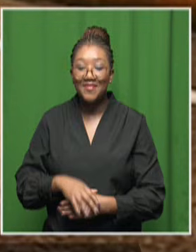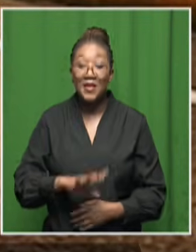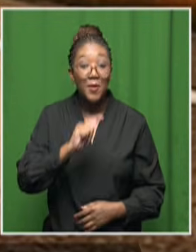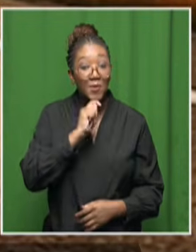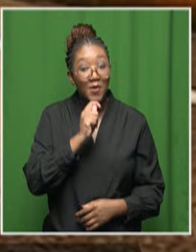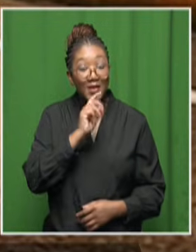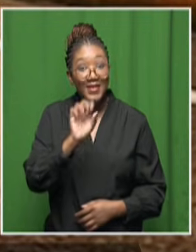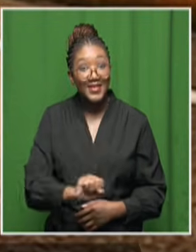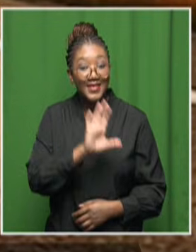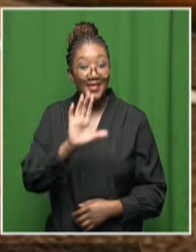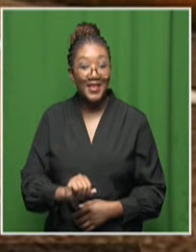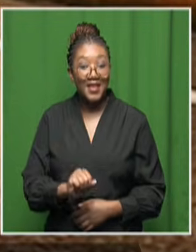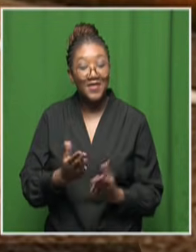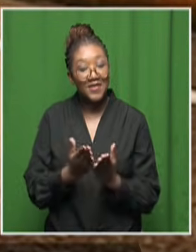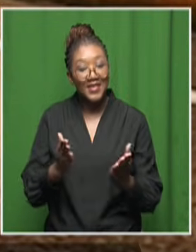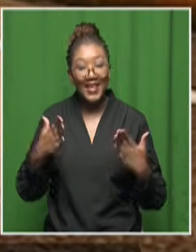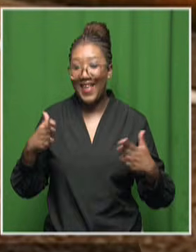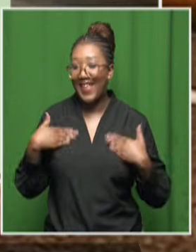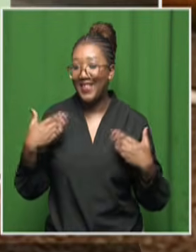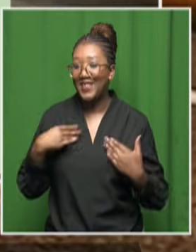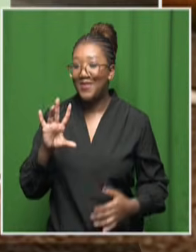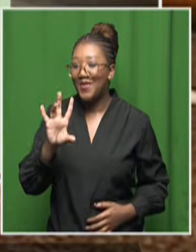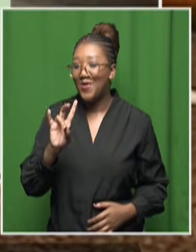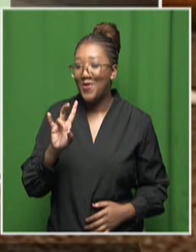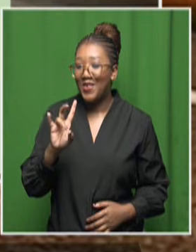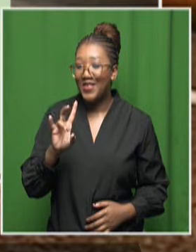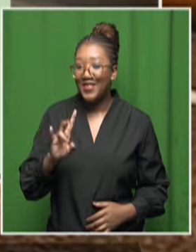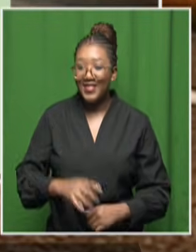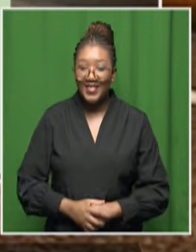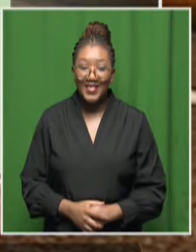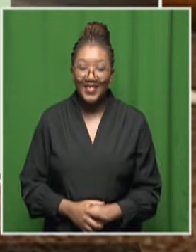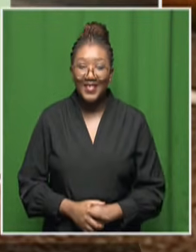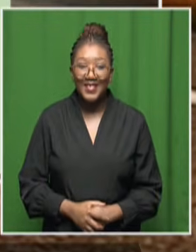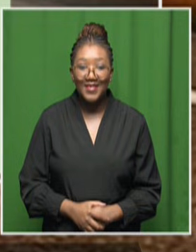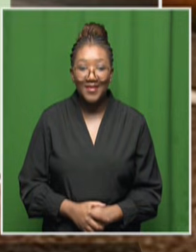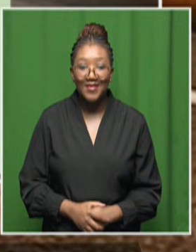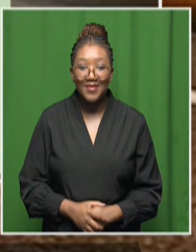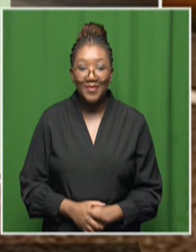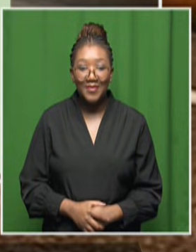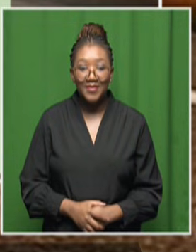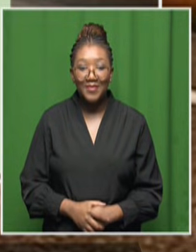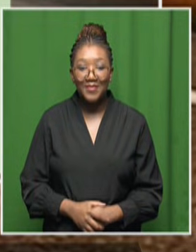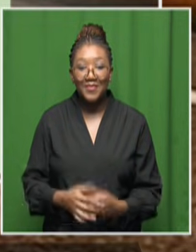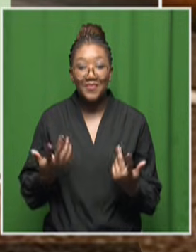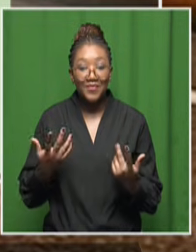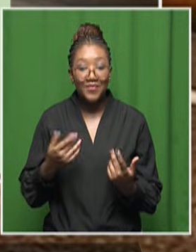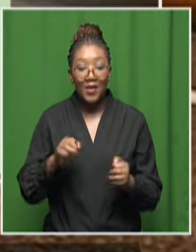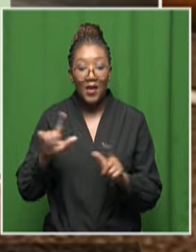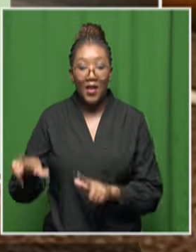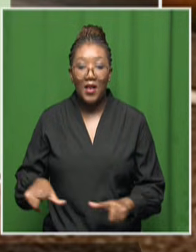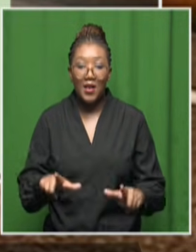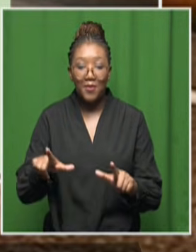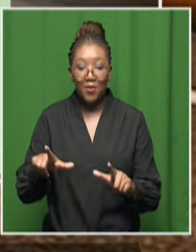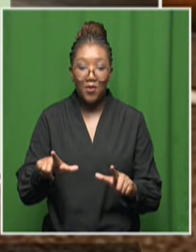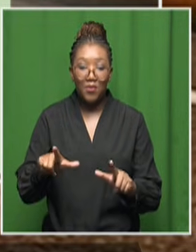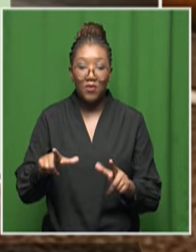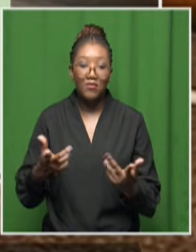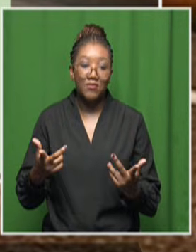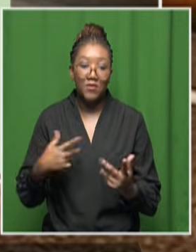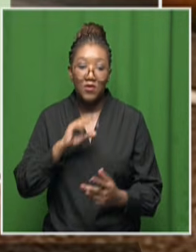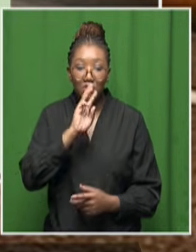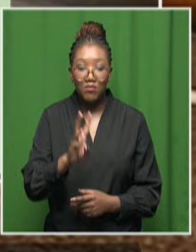Good morning, South Africa. Happy Wednesday. Joel here in a minute with your weather forecast. Stick around for that. Talking of weather, let me just take you to Limpopo, remind you of